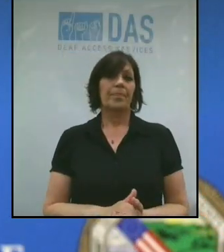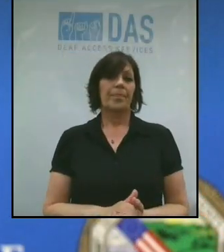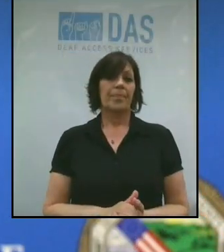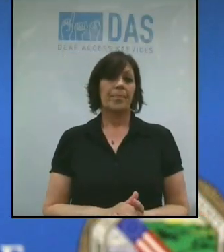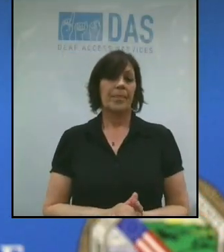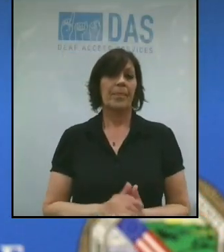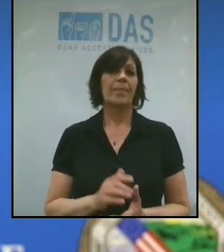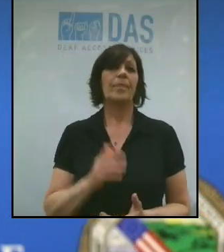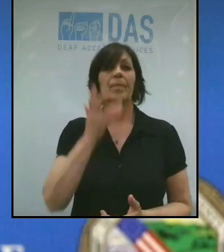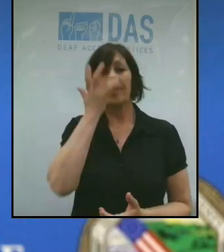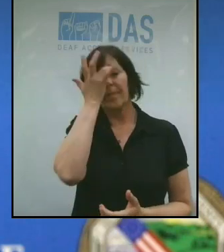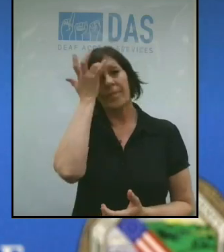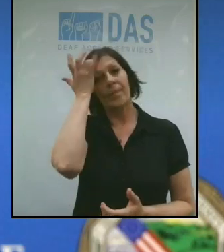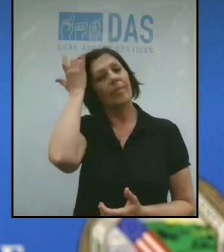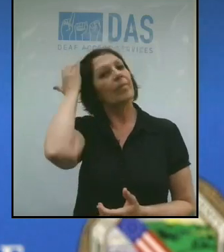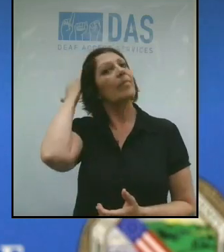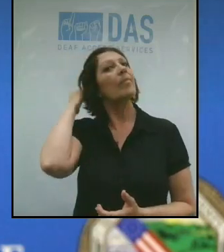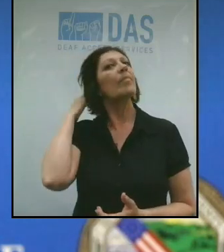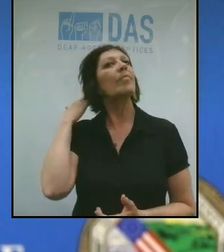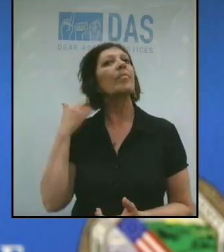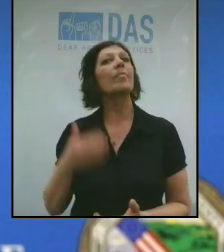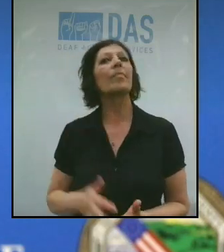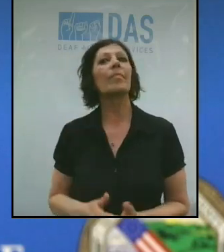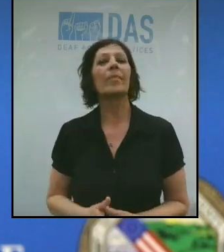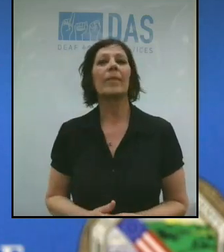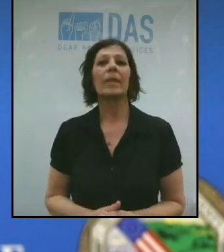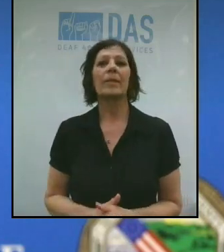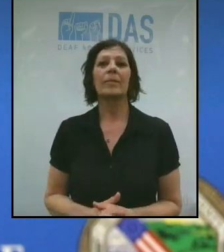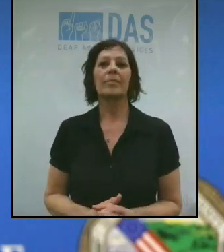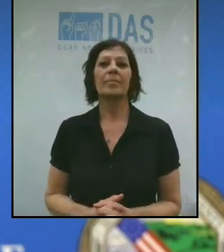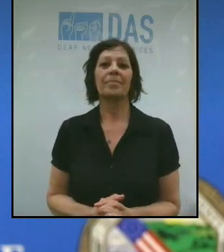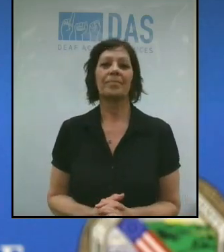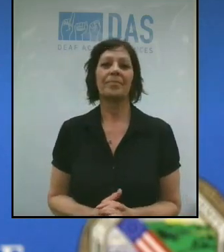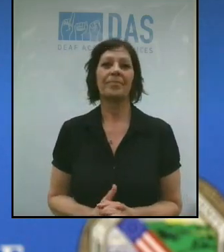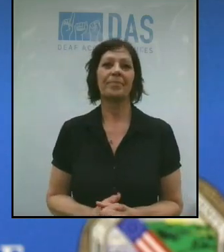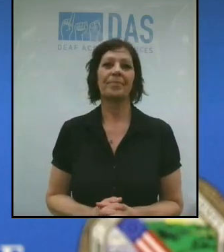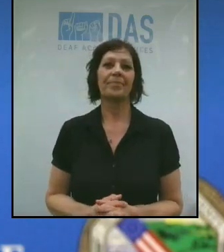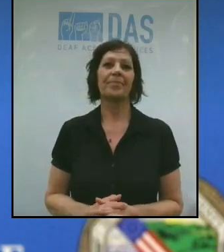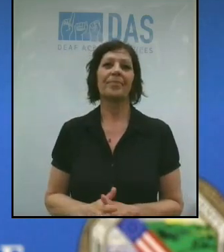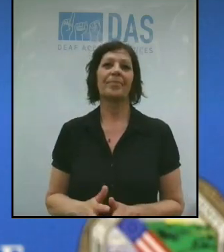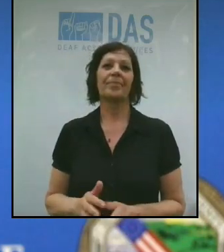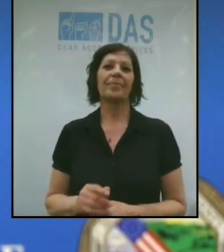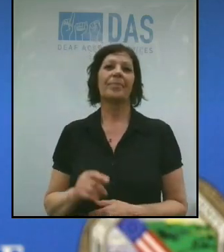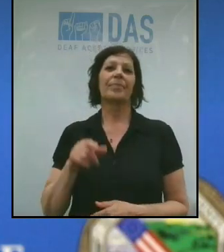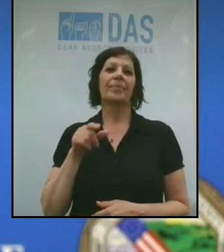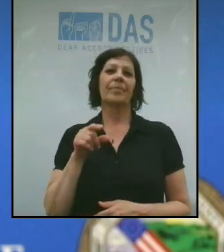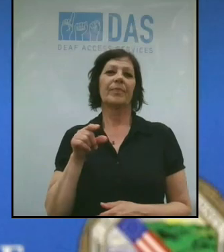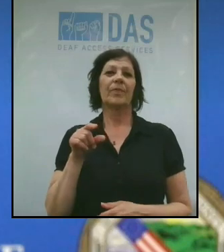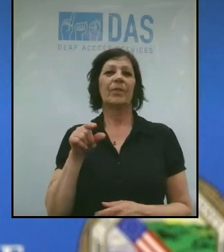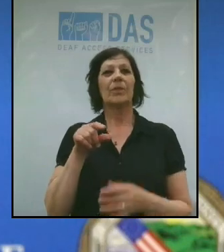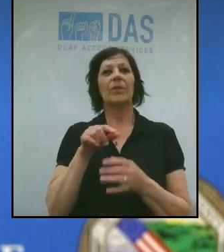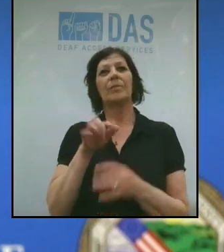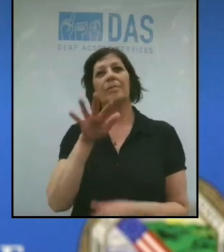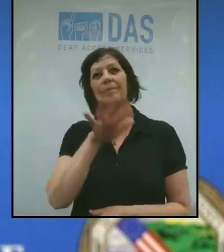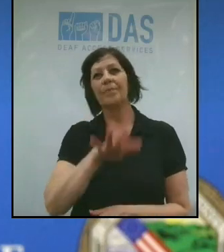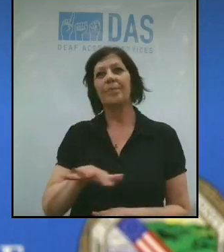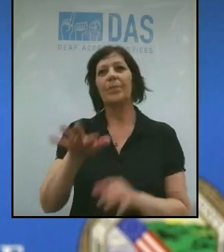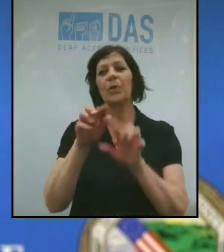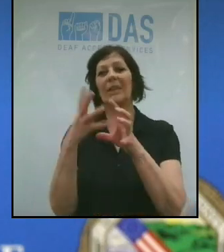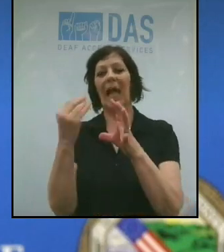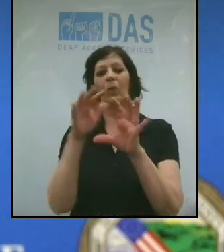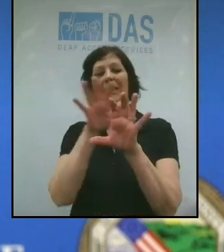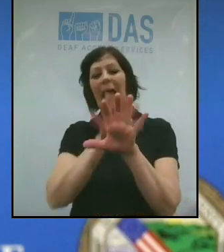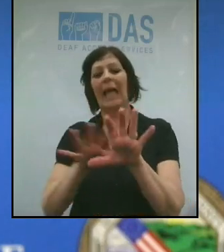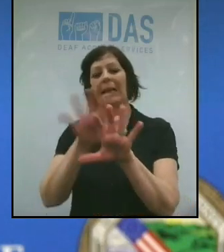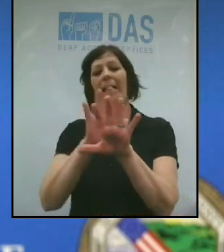outside of the the Western New York Regional Economic Development Council zone, which would be Erie, Niagara, Chautauqua, Cattaraugus,